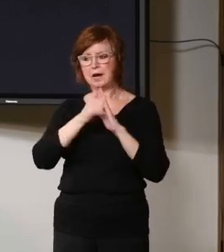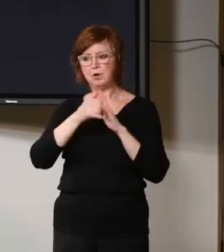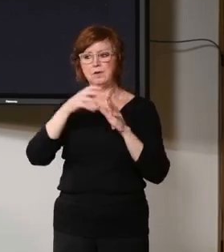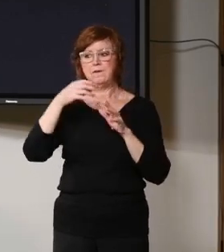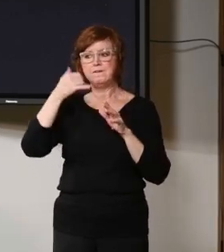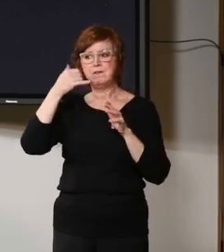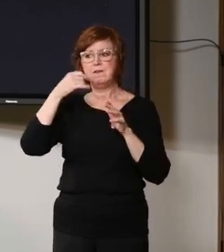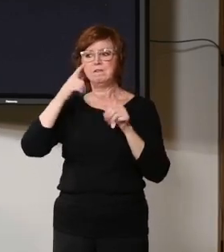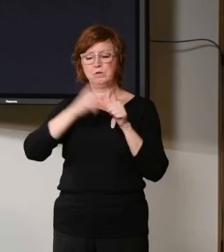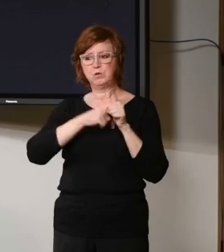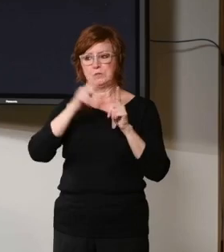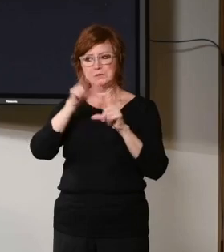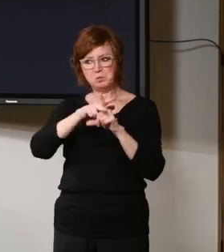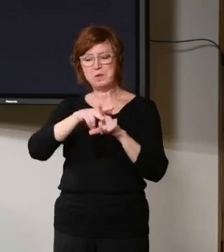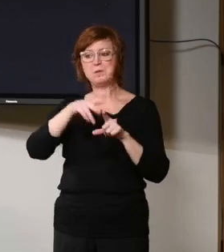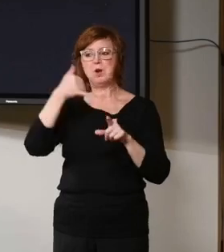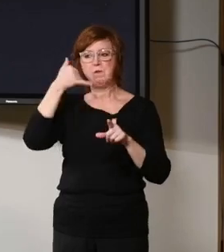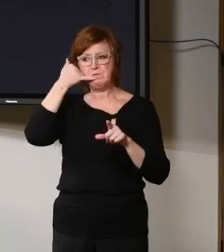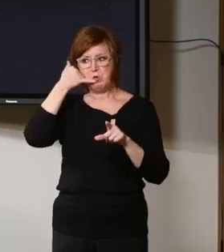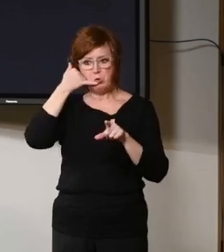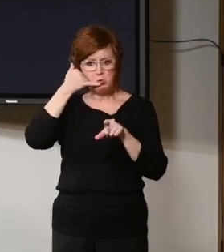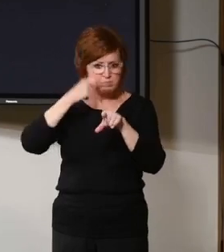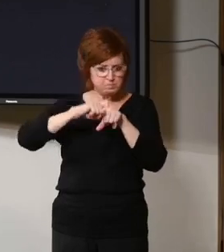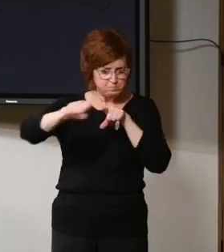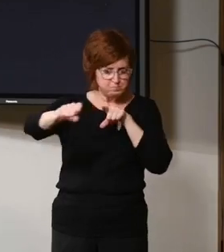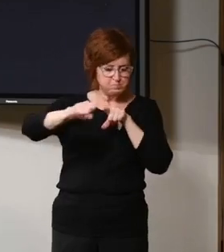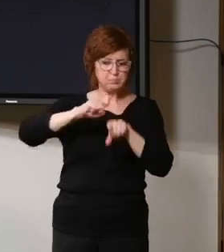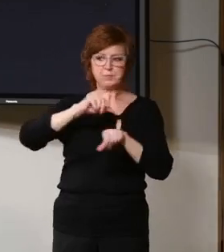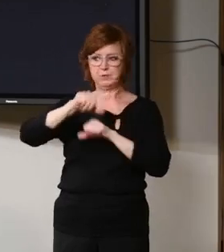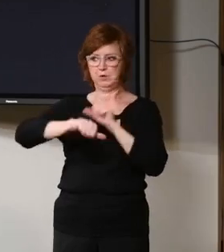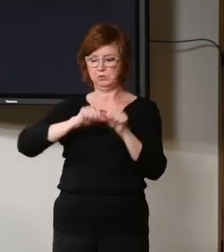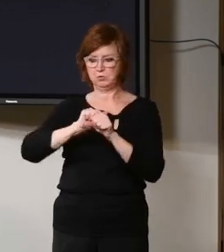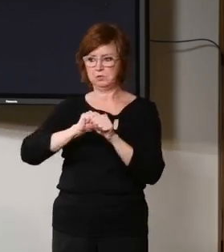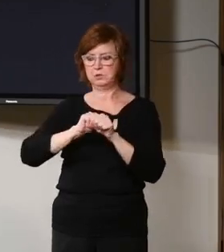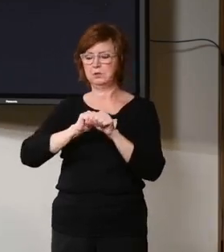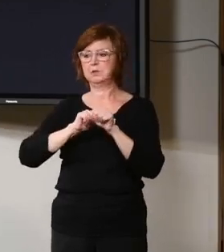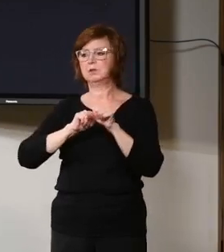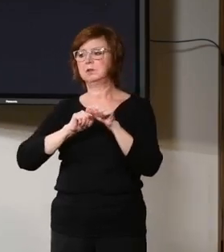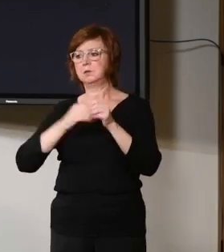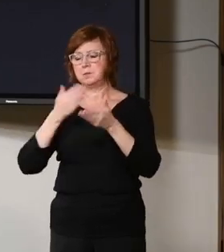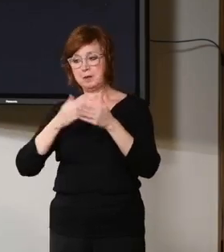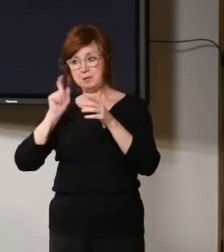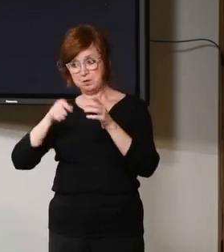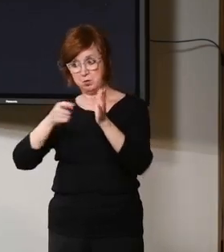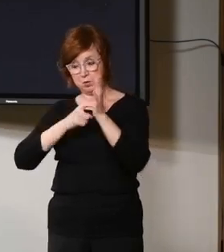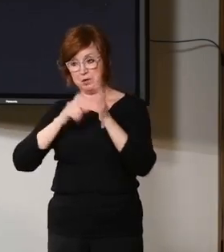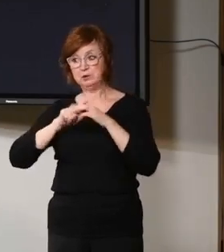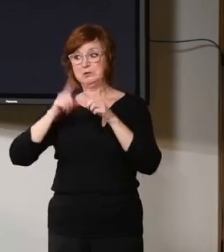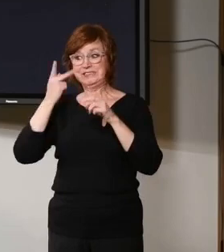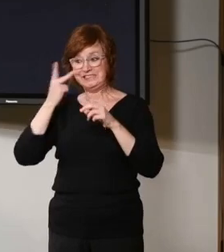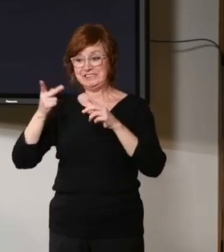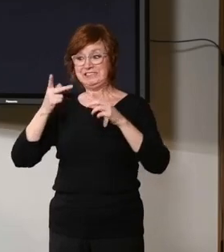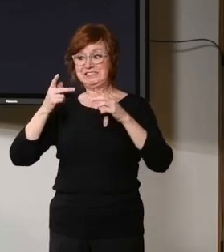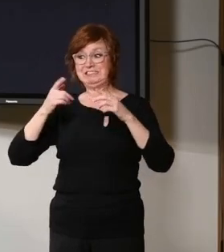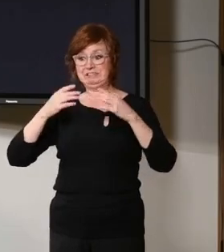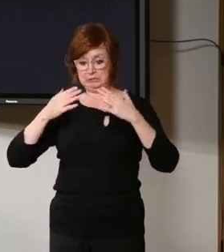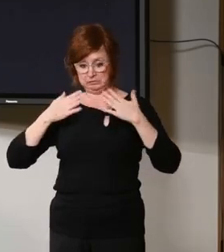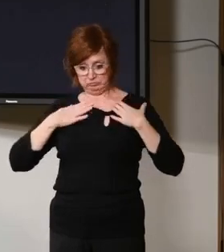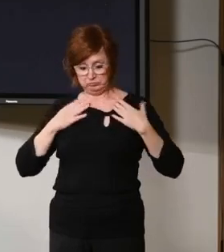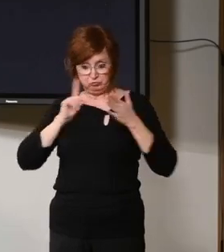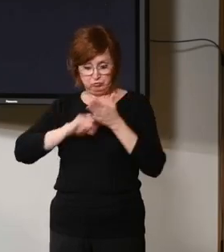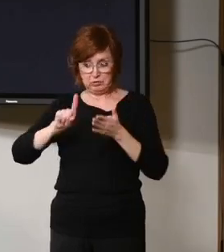clinical management or you need an assessment for your underlying conditions, you will maybe offer testing if the